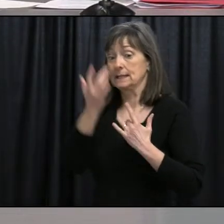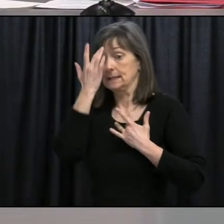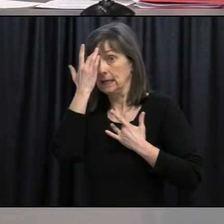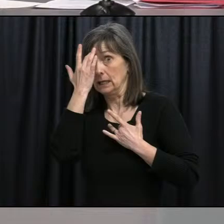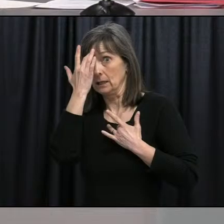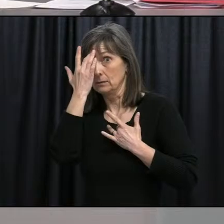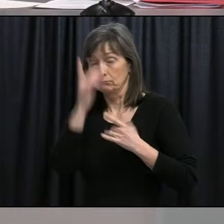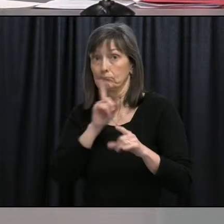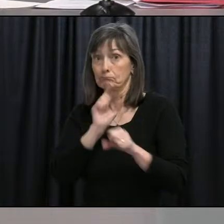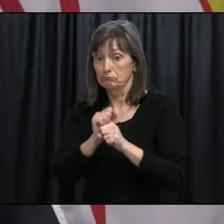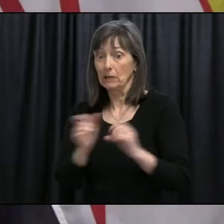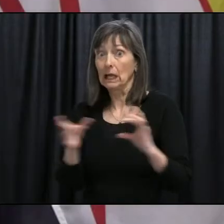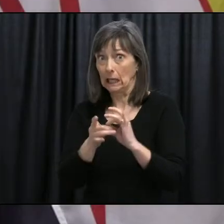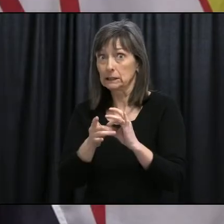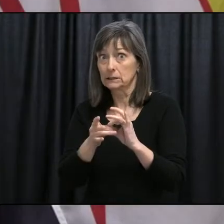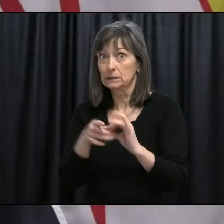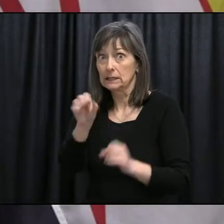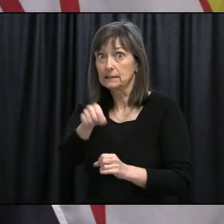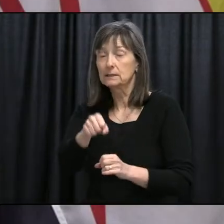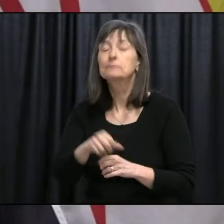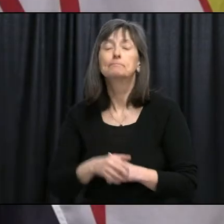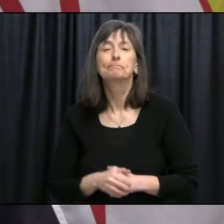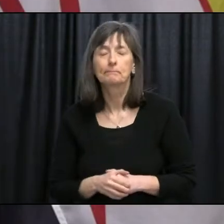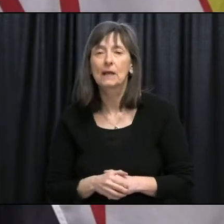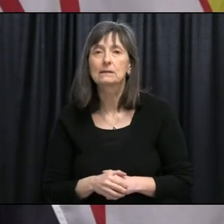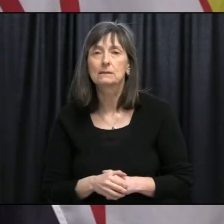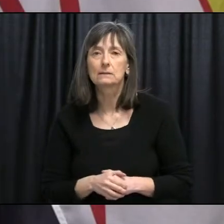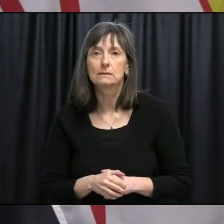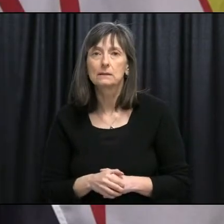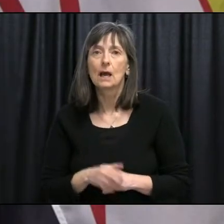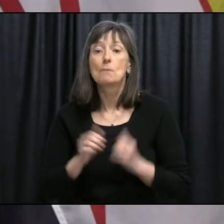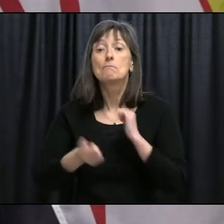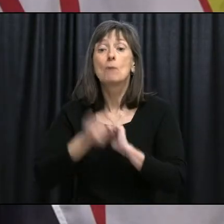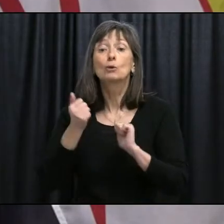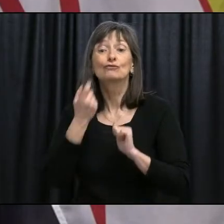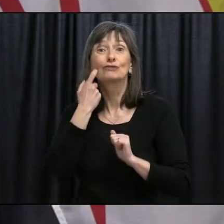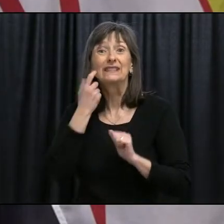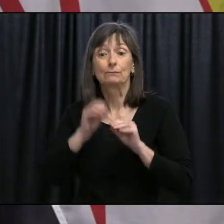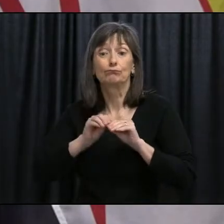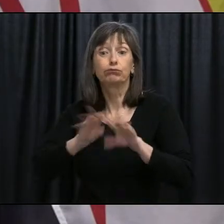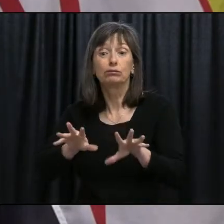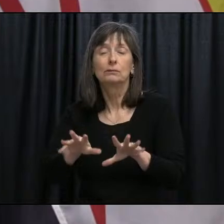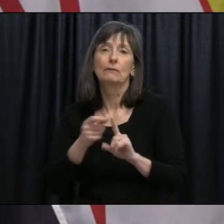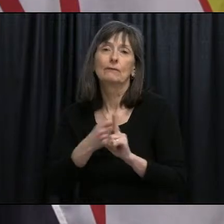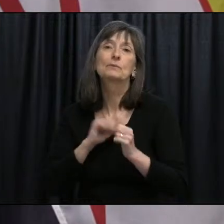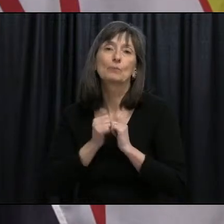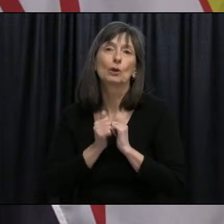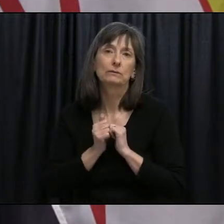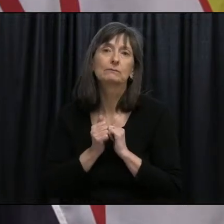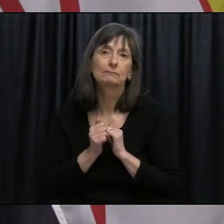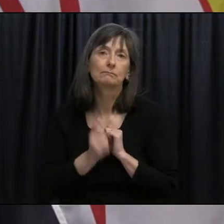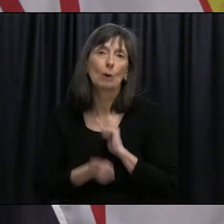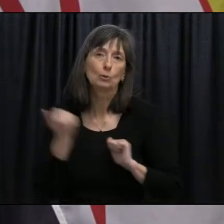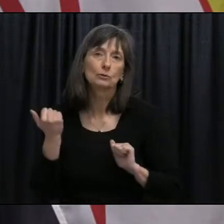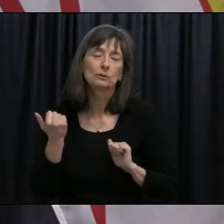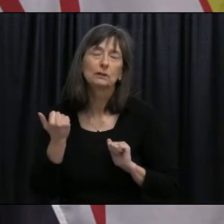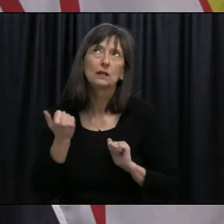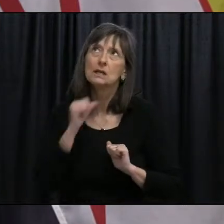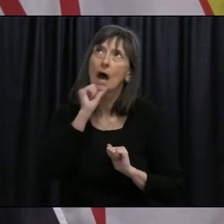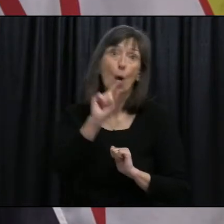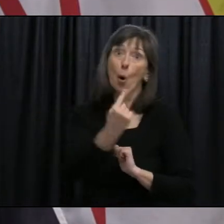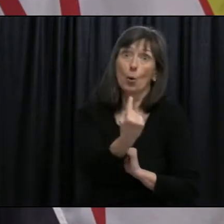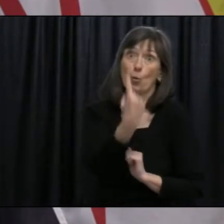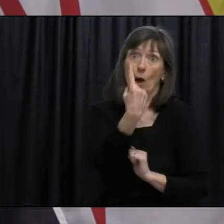clearly made? Yes, so the link to sports has been clearly made in many cases. It's not the only